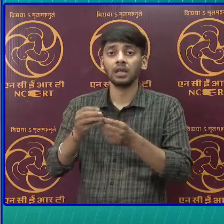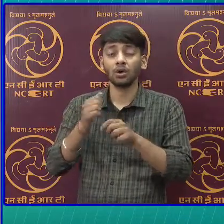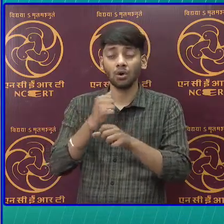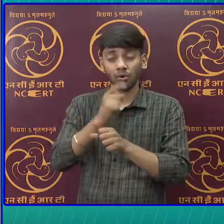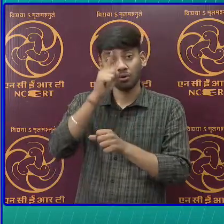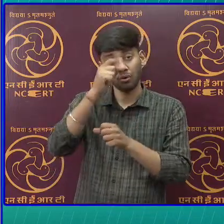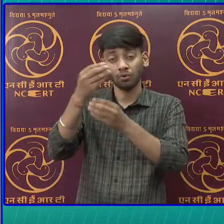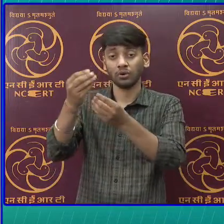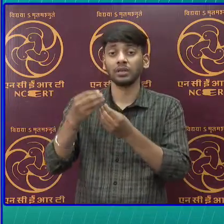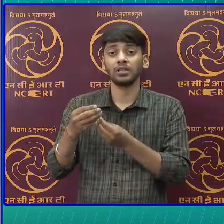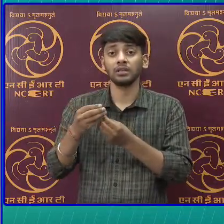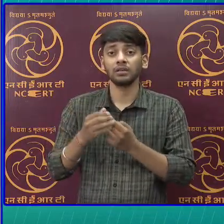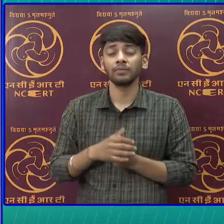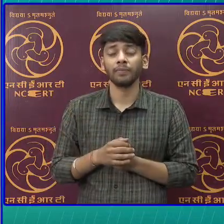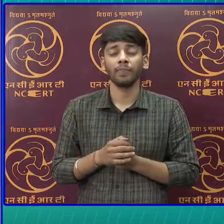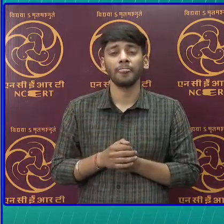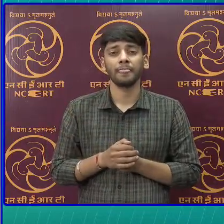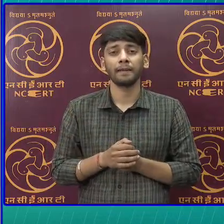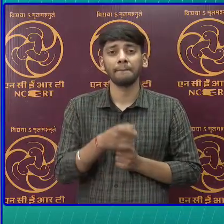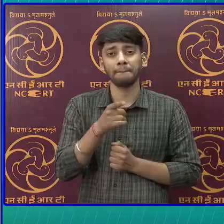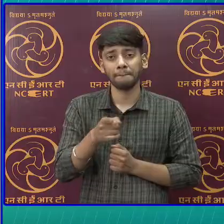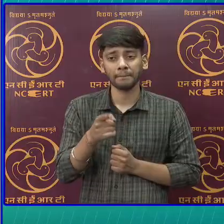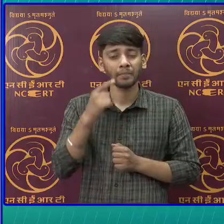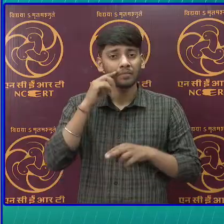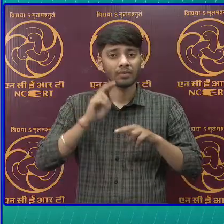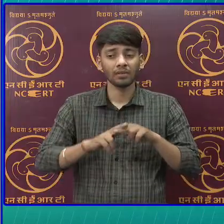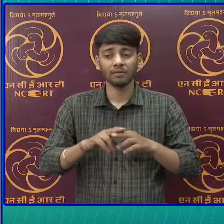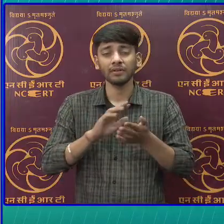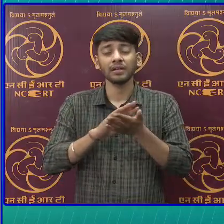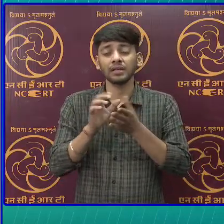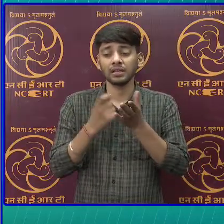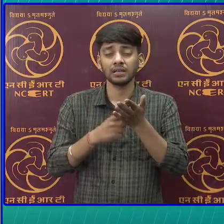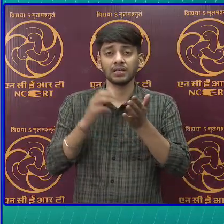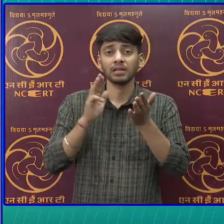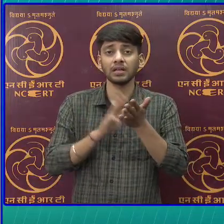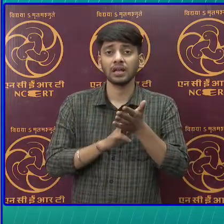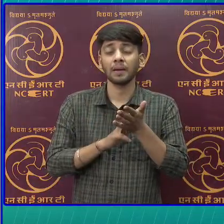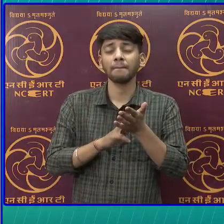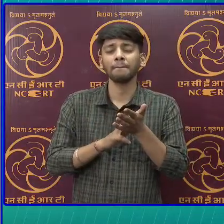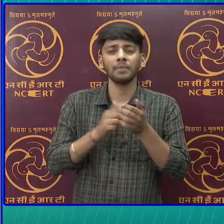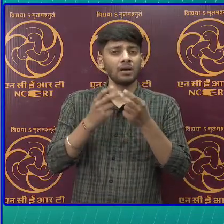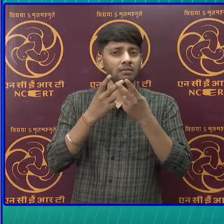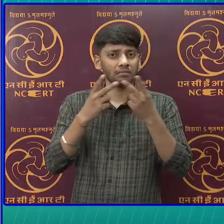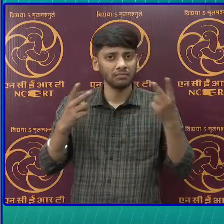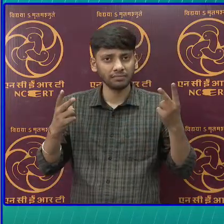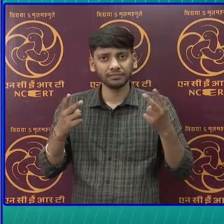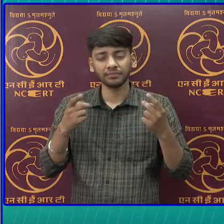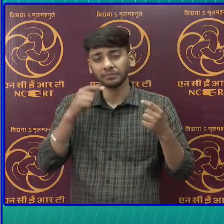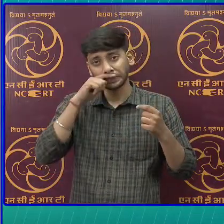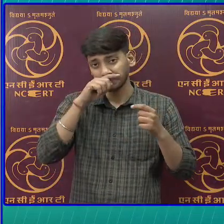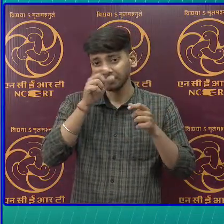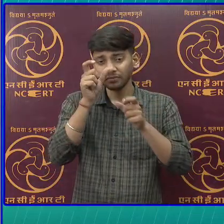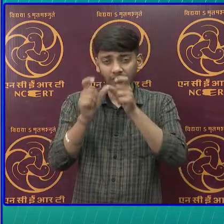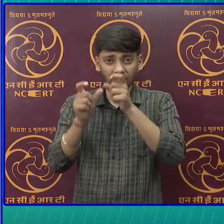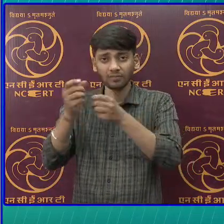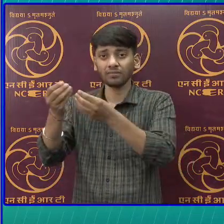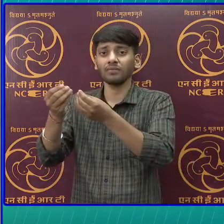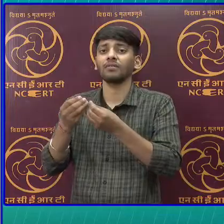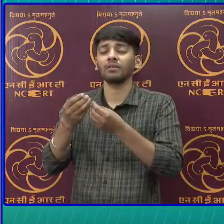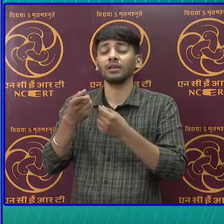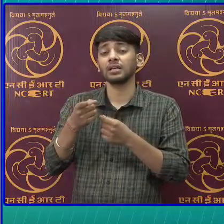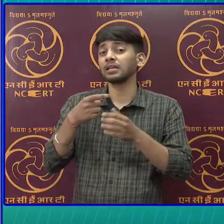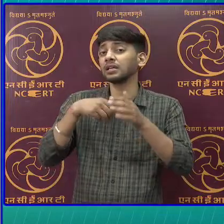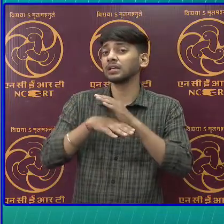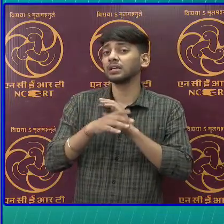says that stabbing of course harms a tree, like human beings also get wounds, but that